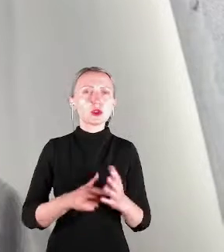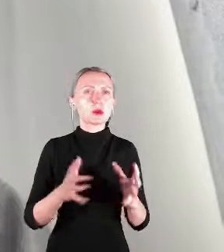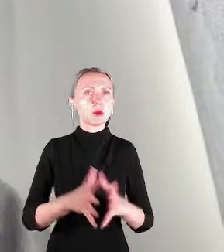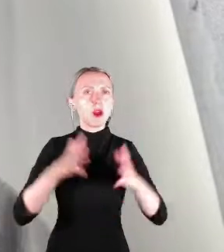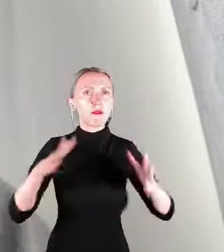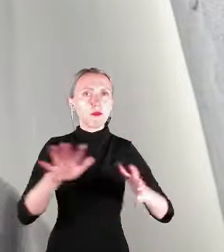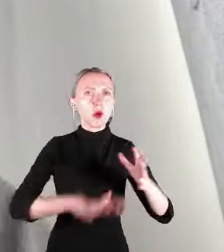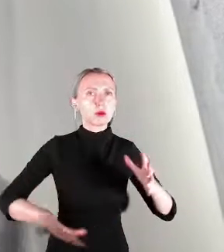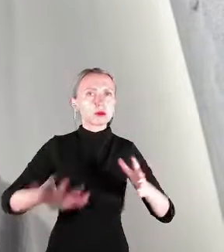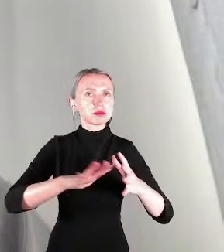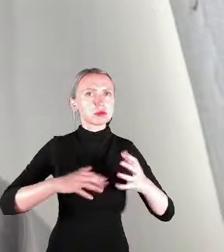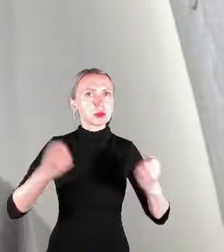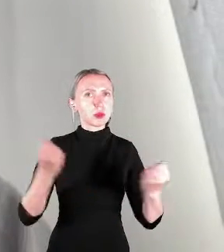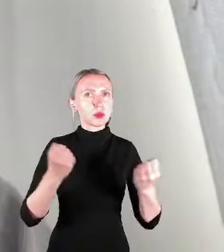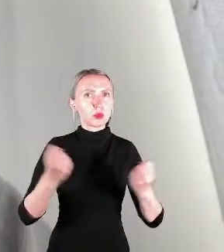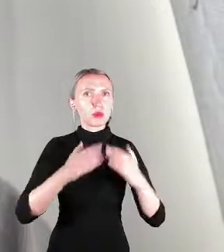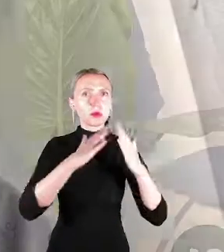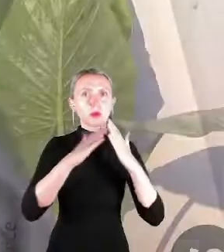nice. Or